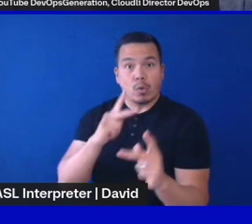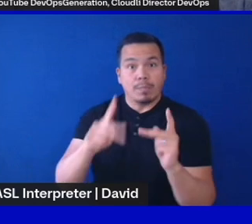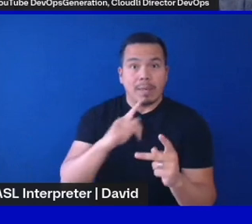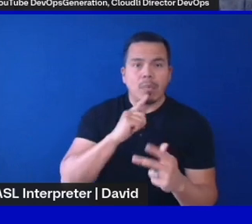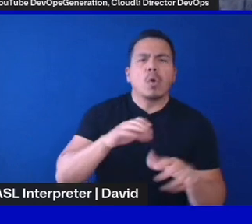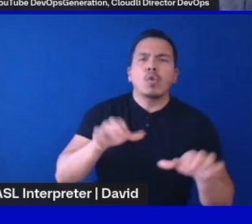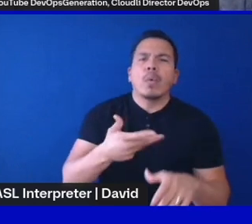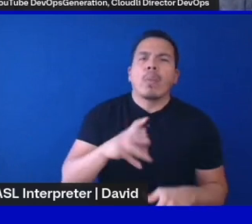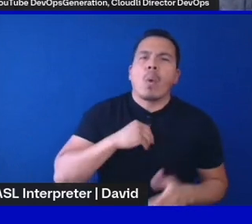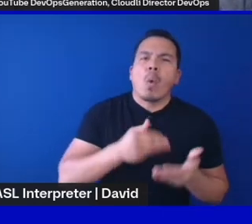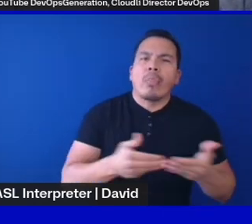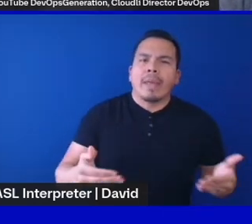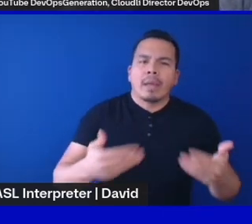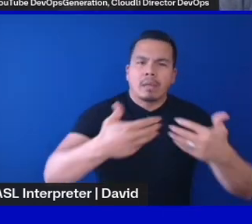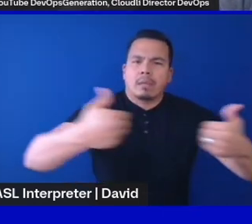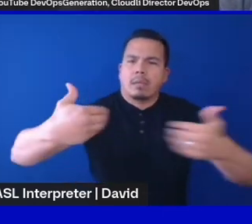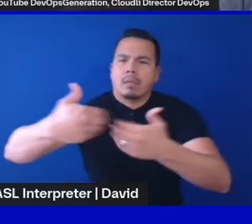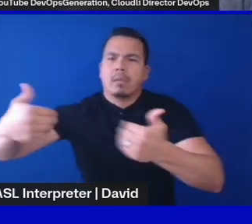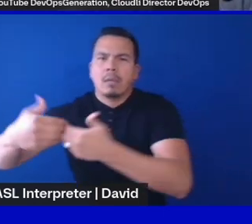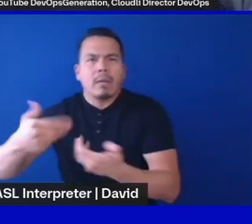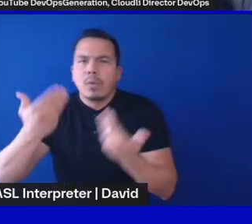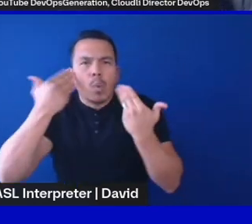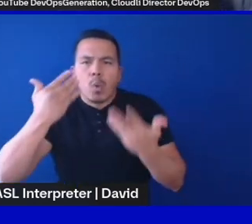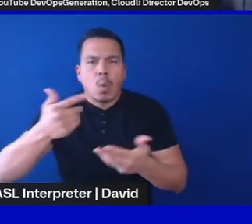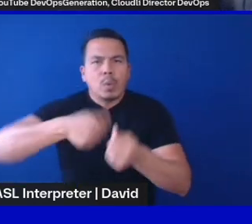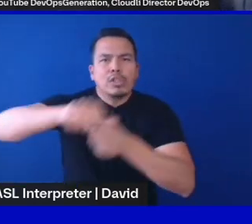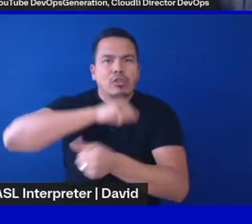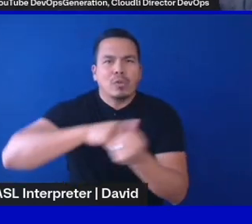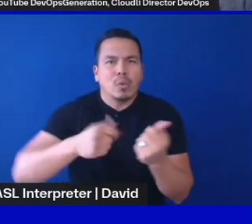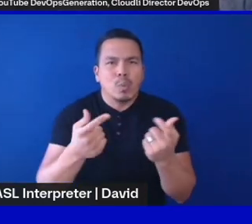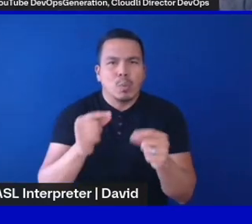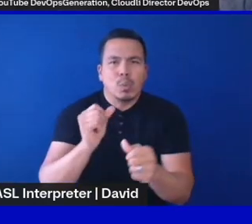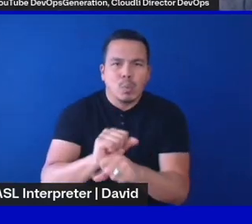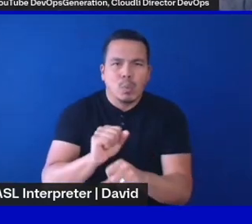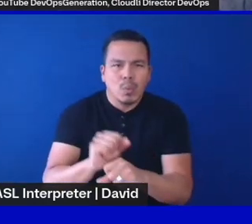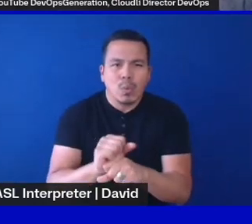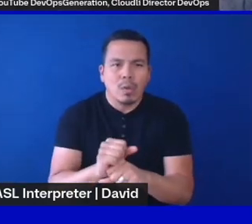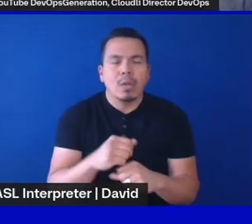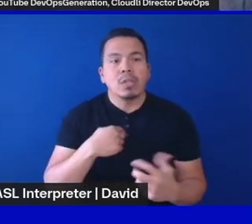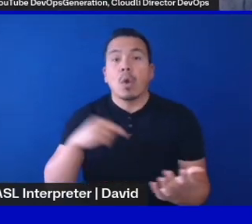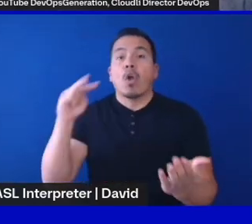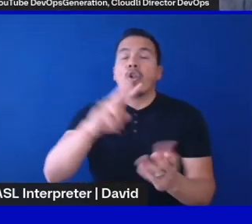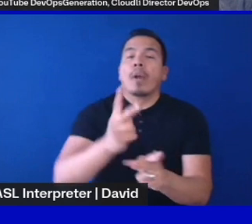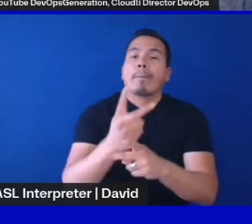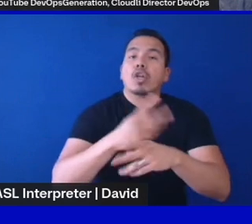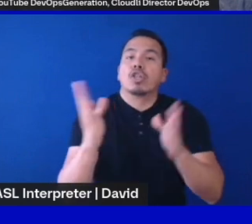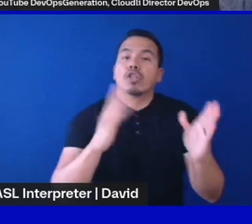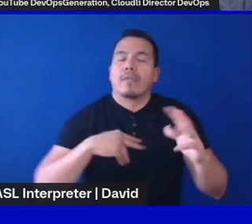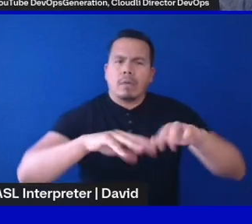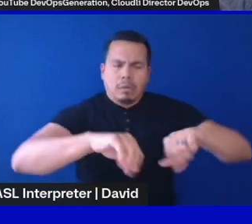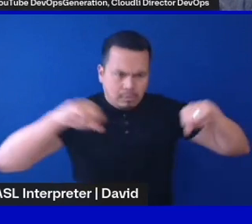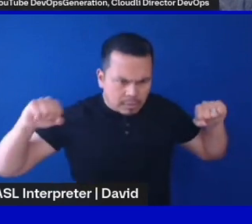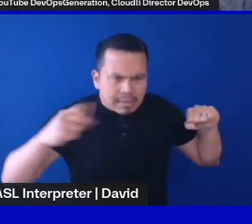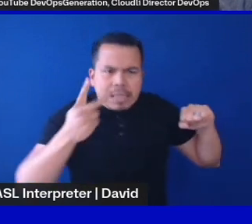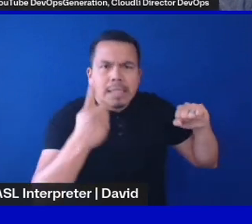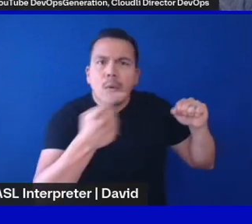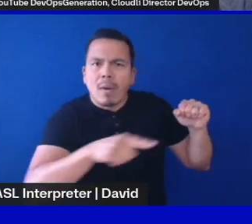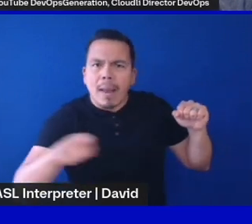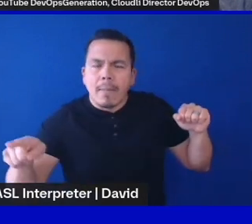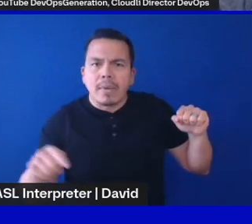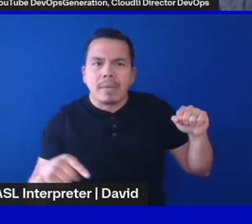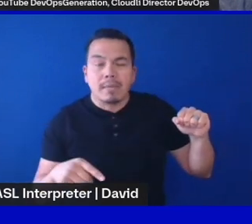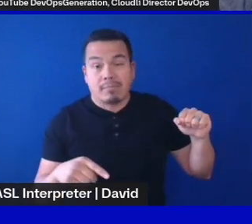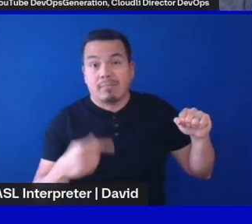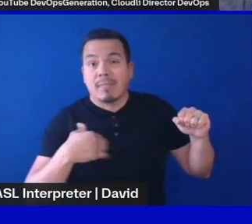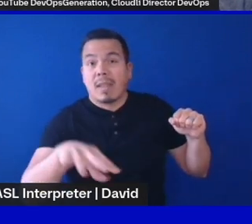what the others did. And so I thought, well, let's go look at those production servers and see what we can find. And what I found is that not a